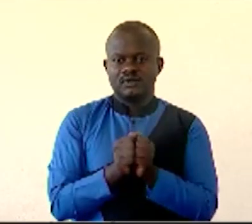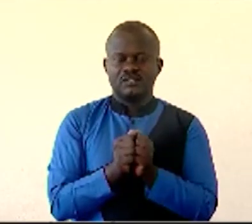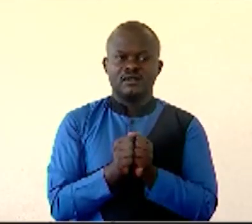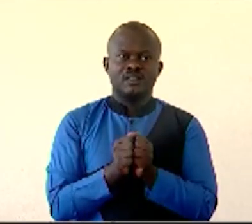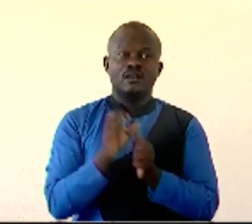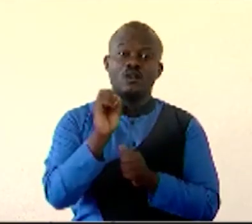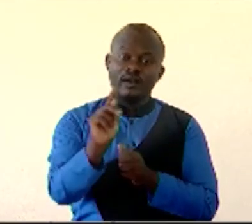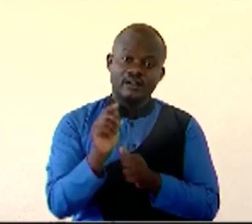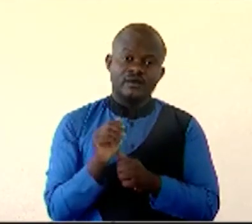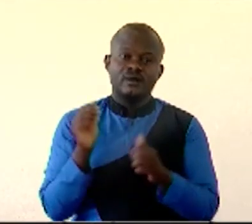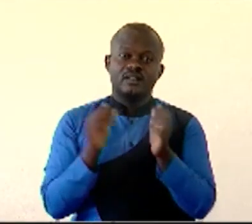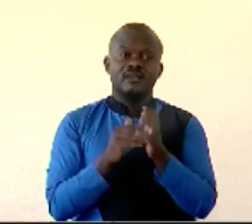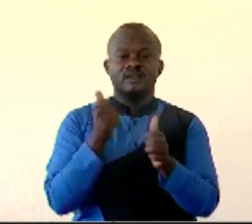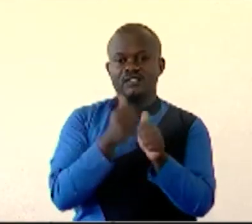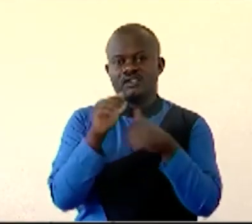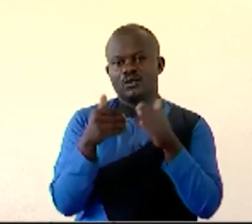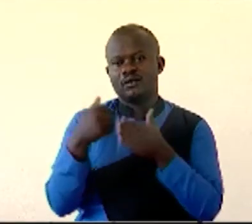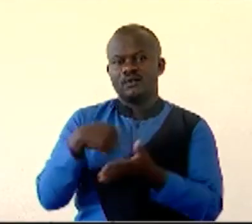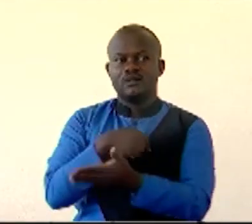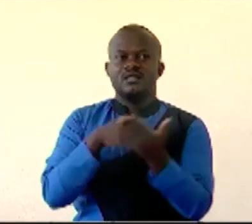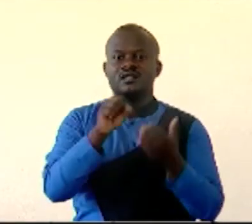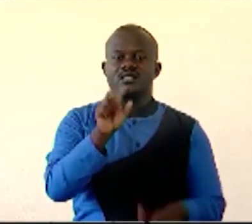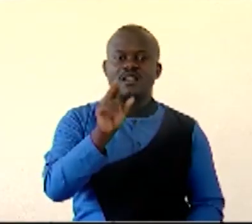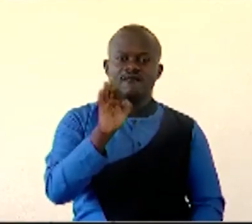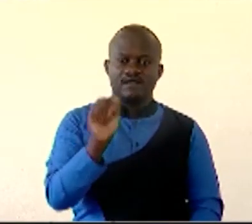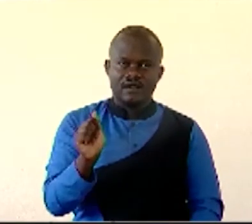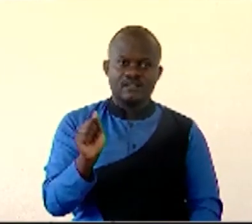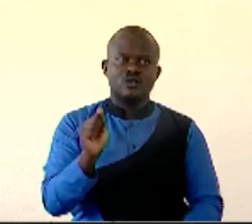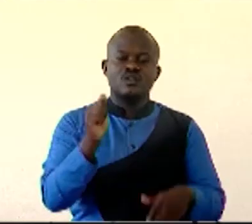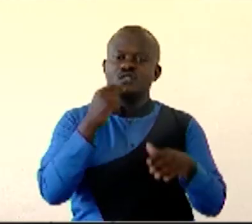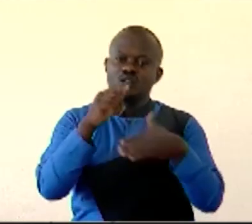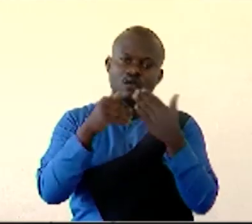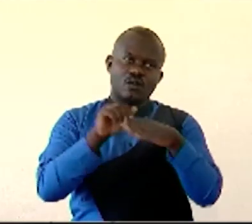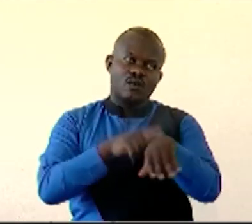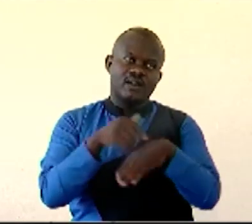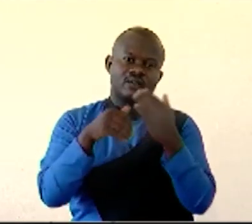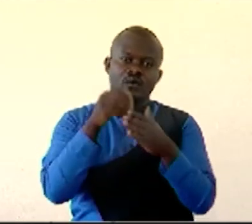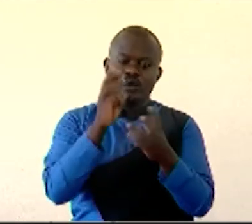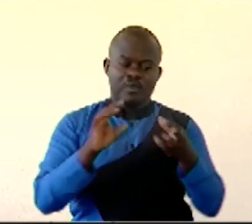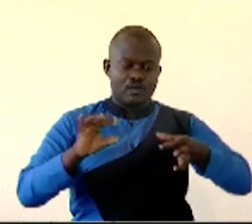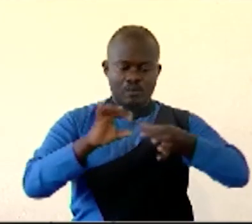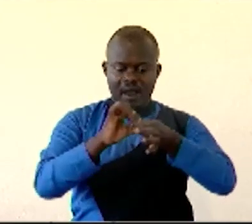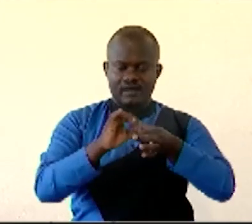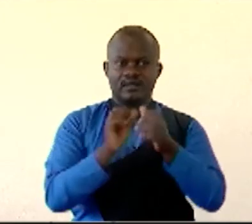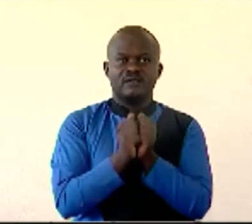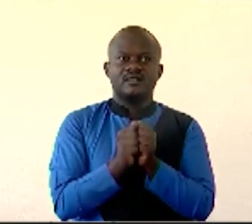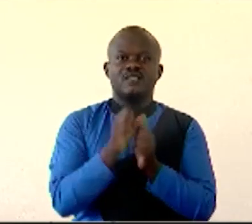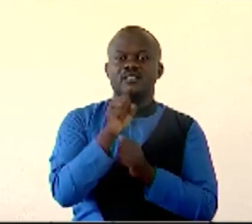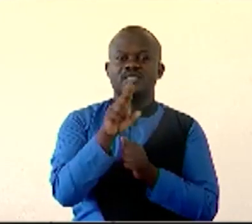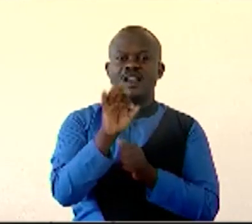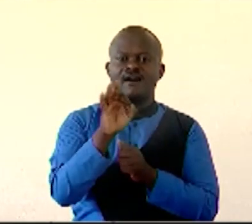Okay? And which one is that? It's sulfur. So when these will be combining,